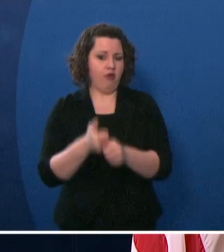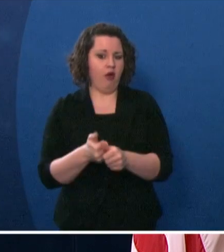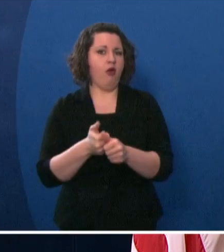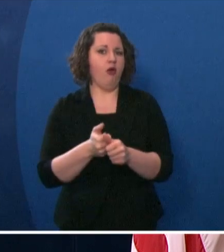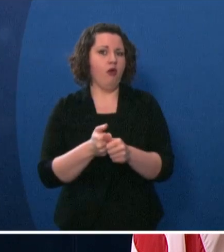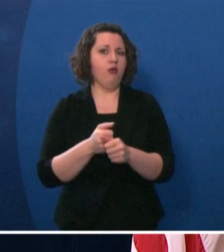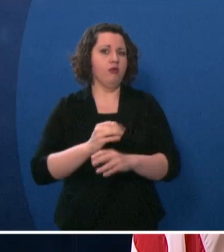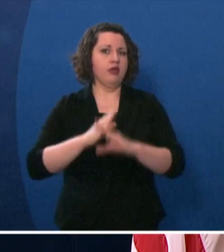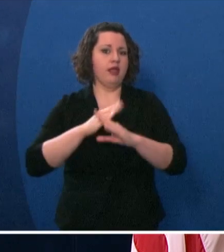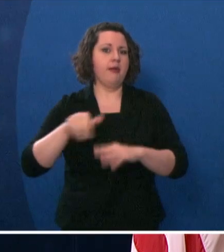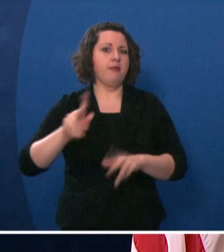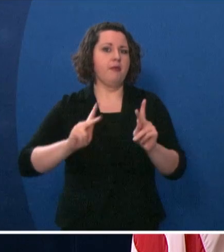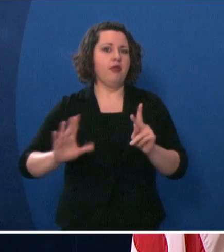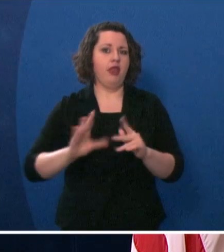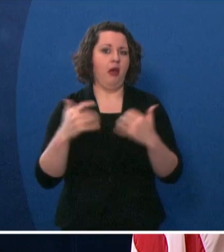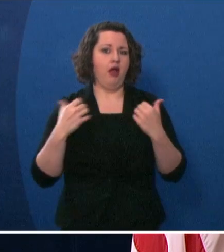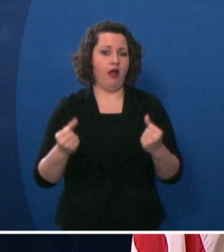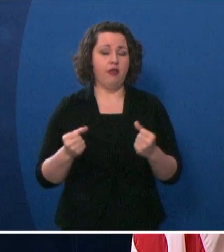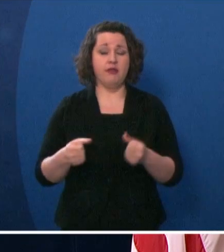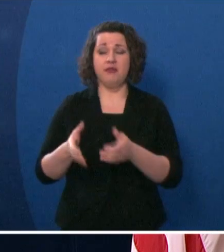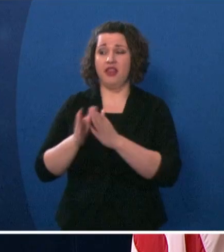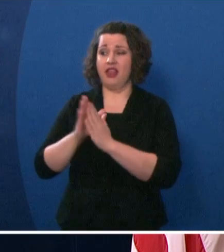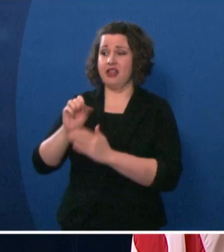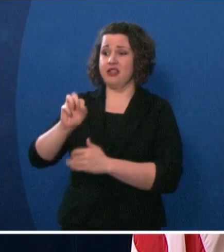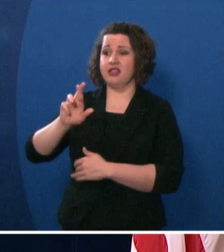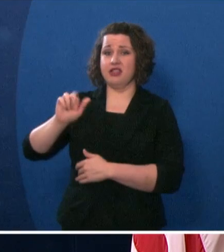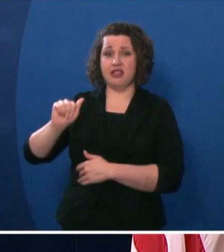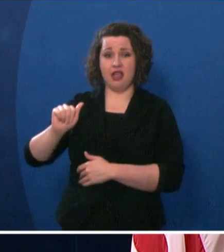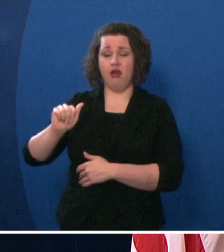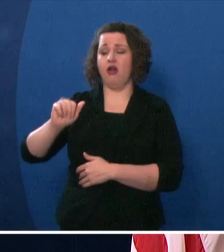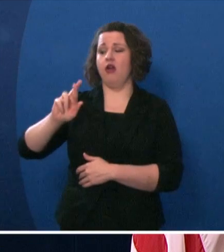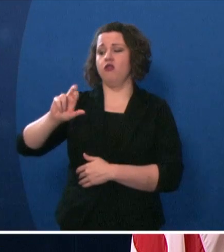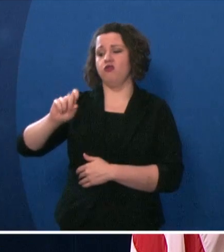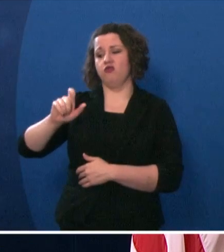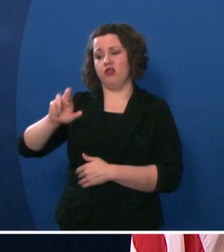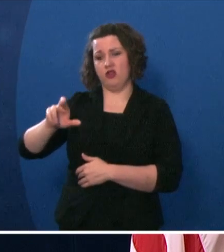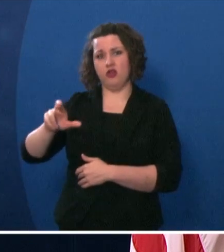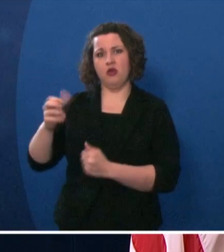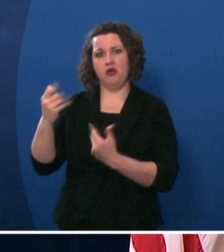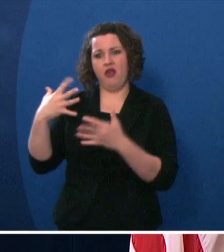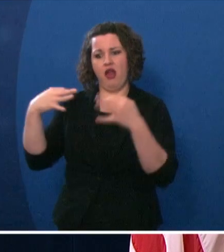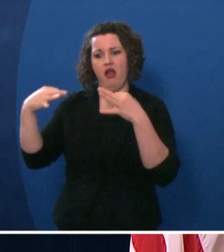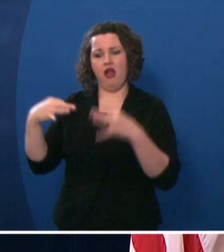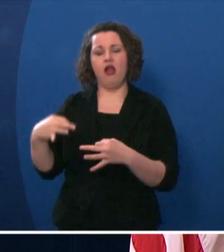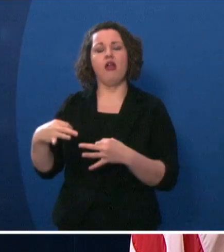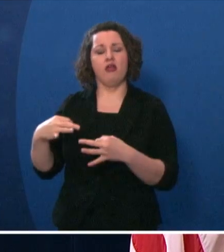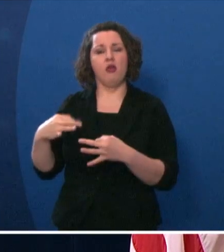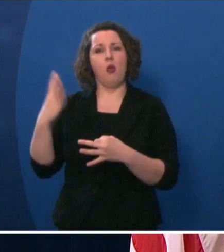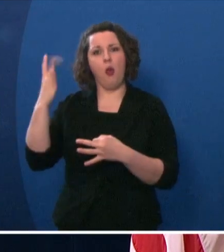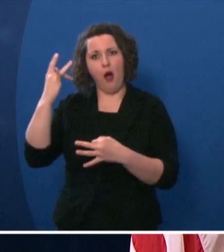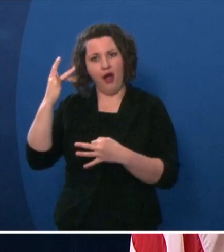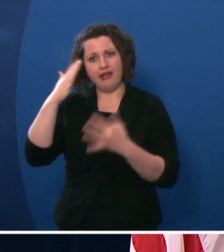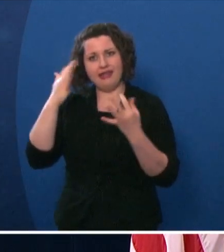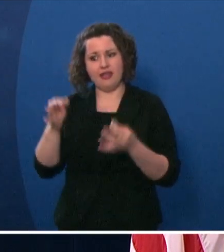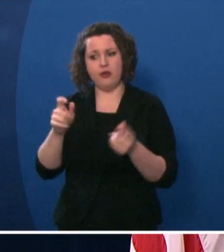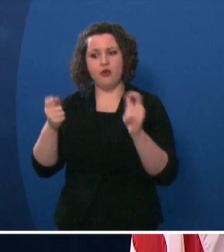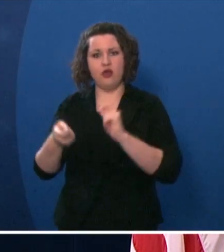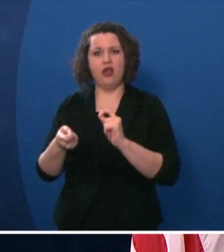you care about. I've asked Sarah Reister to provide some additional information about the rationale for the change and what that means for Iowans.